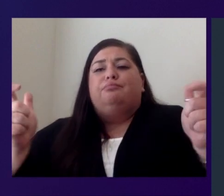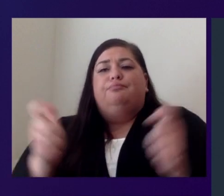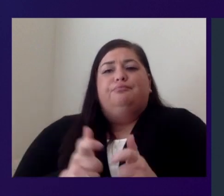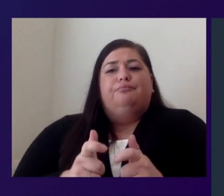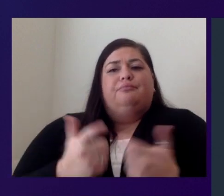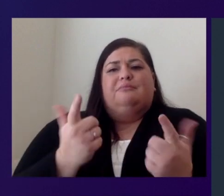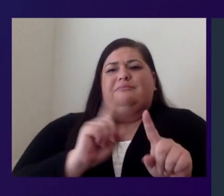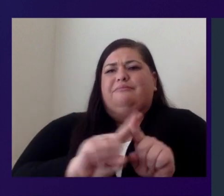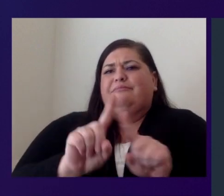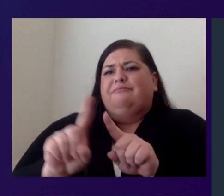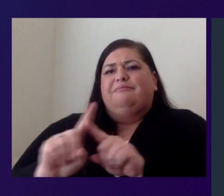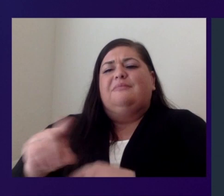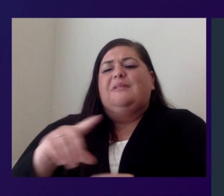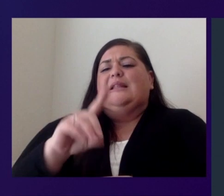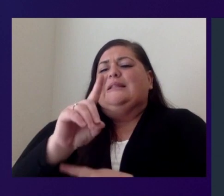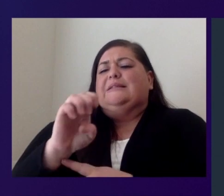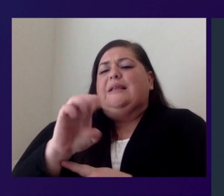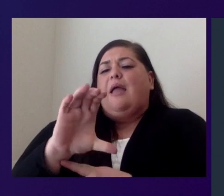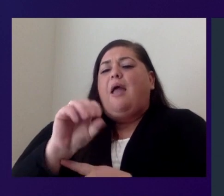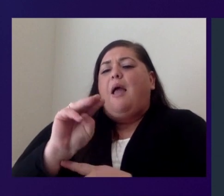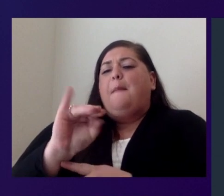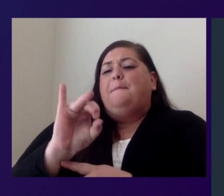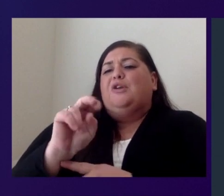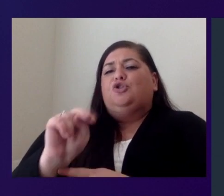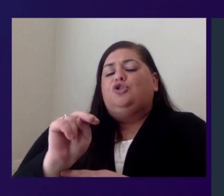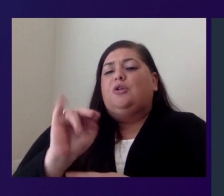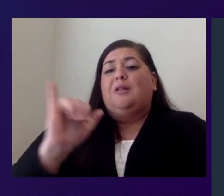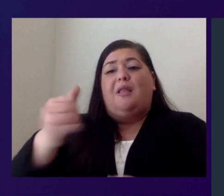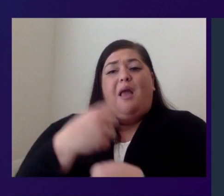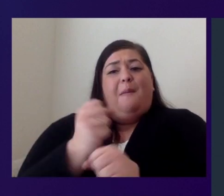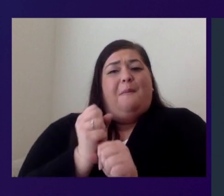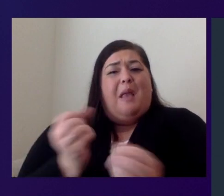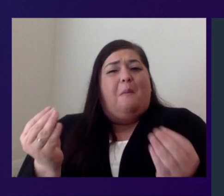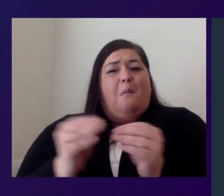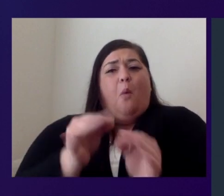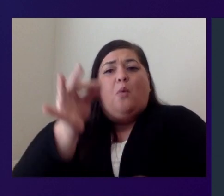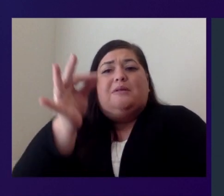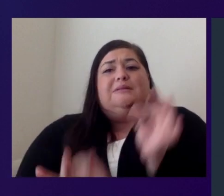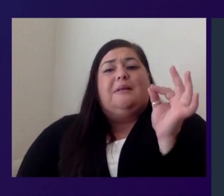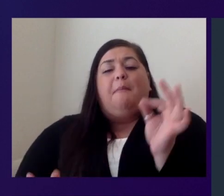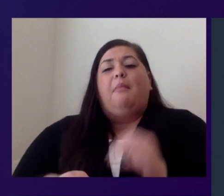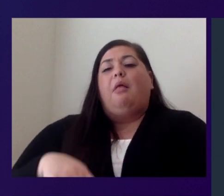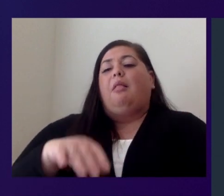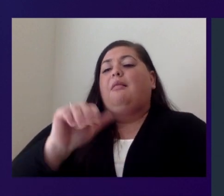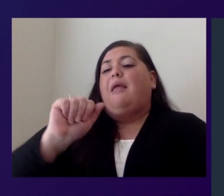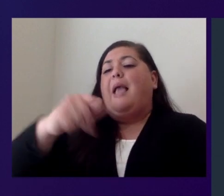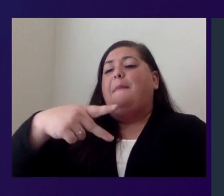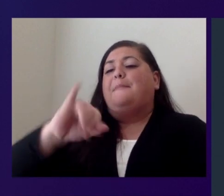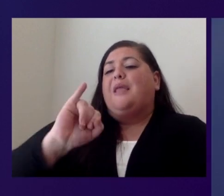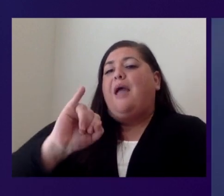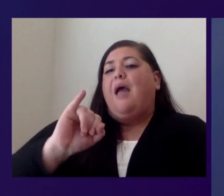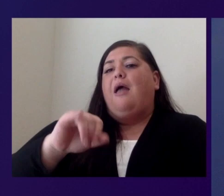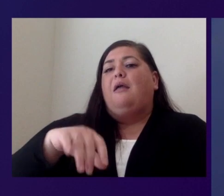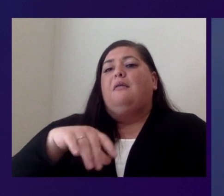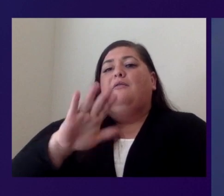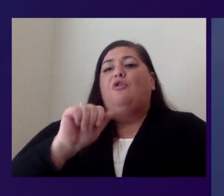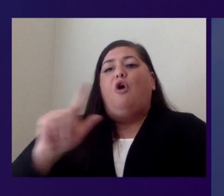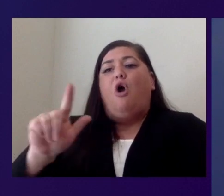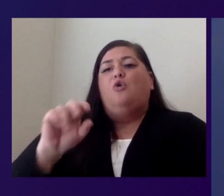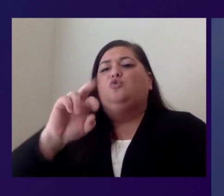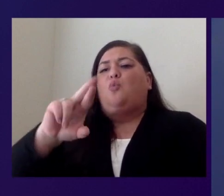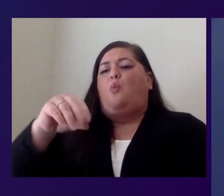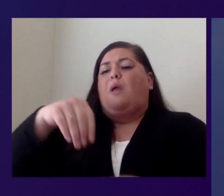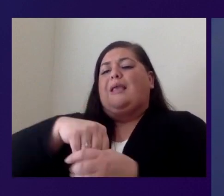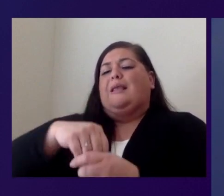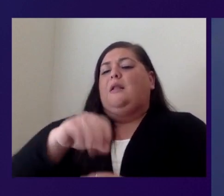that stuff is stuff that just goes away. It's made simpler by API calls or configuration in the console. And these are the kinds of